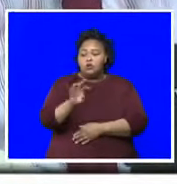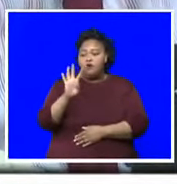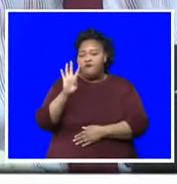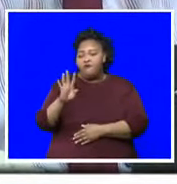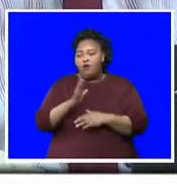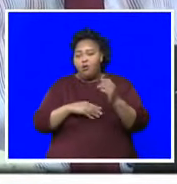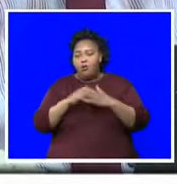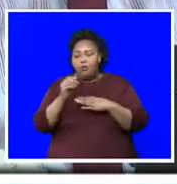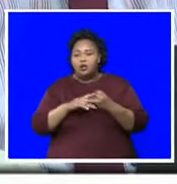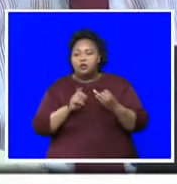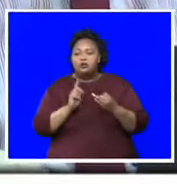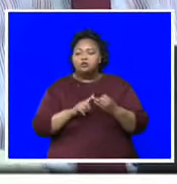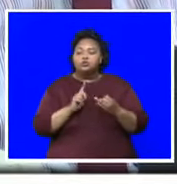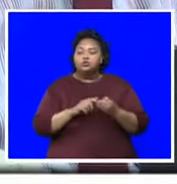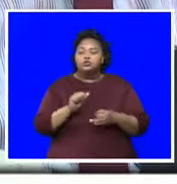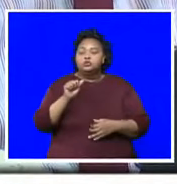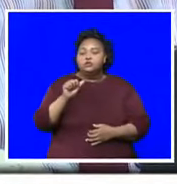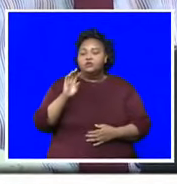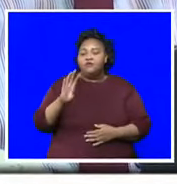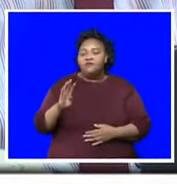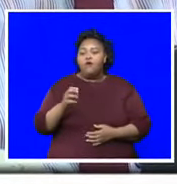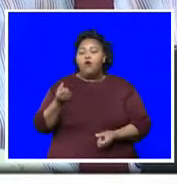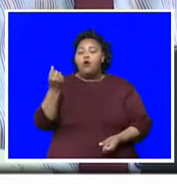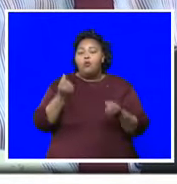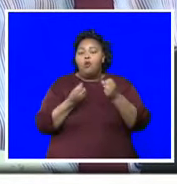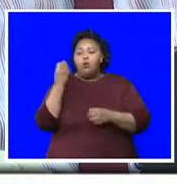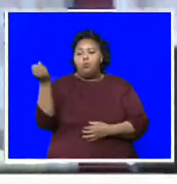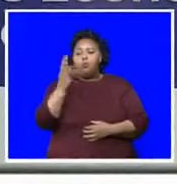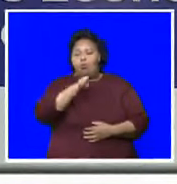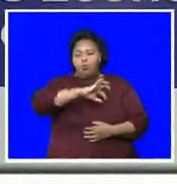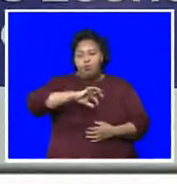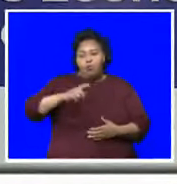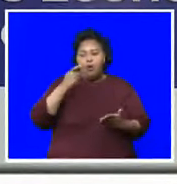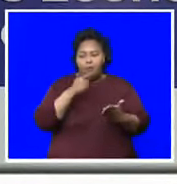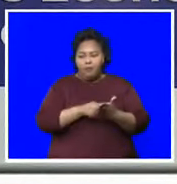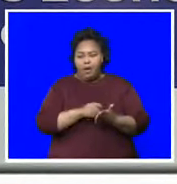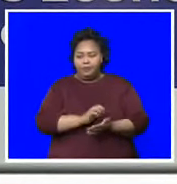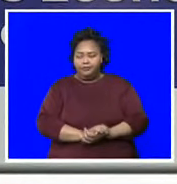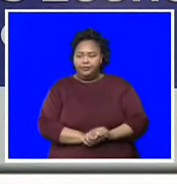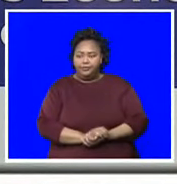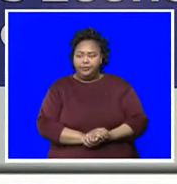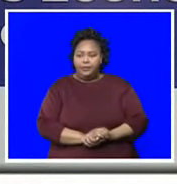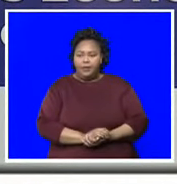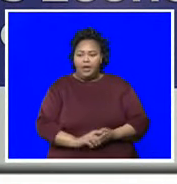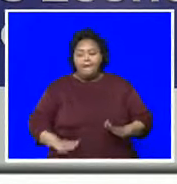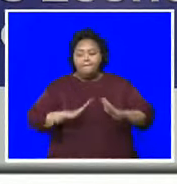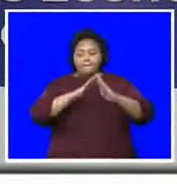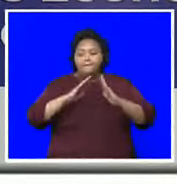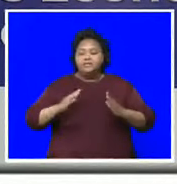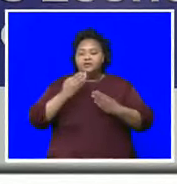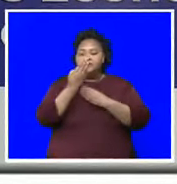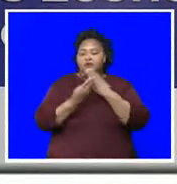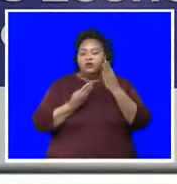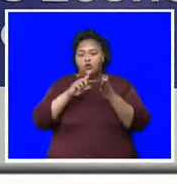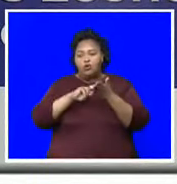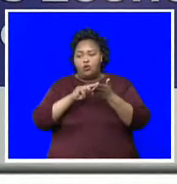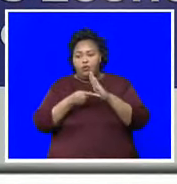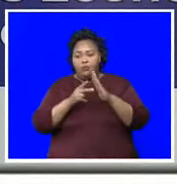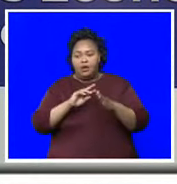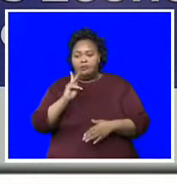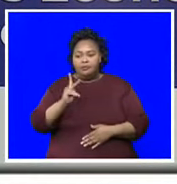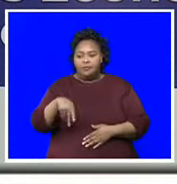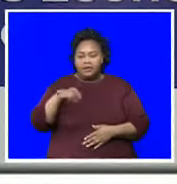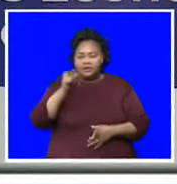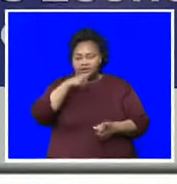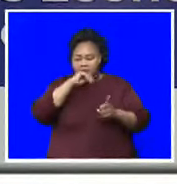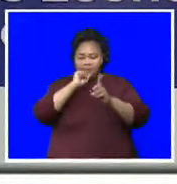purchasing 64 tractors, among other projects. The acting principal secretary in the Ministry of Economic Planning,